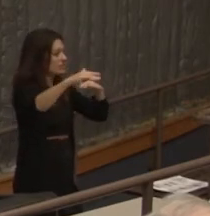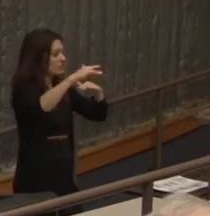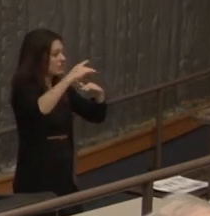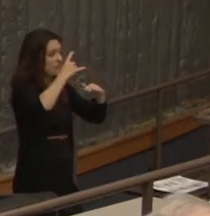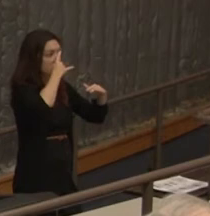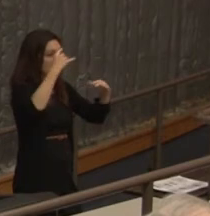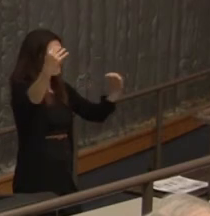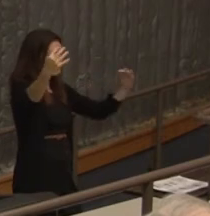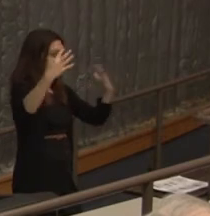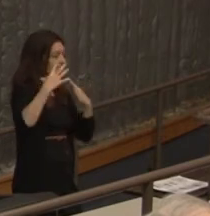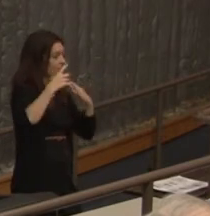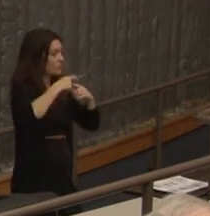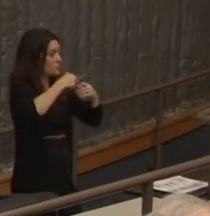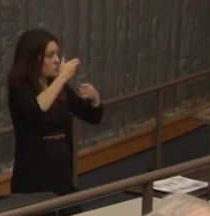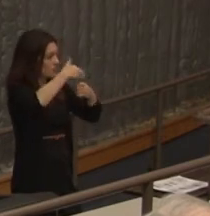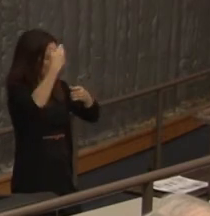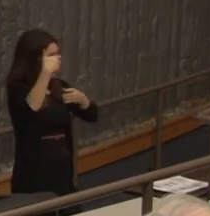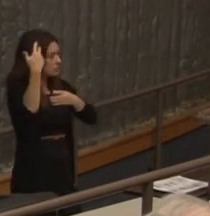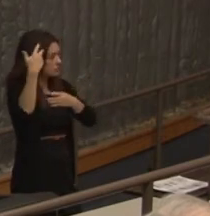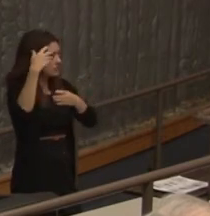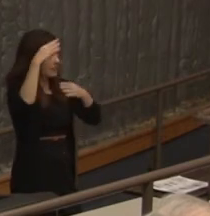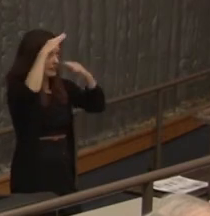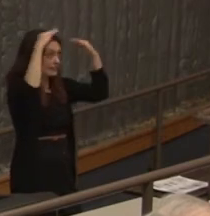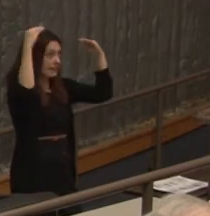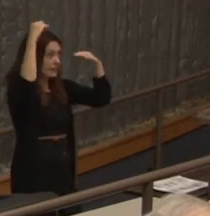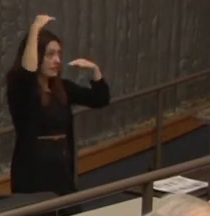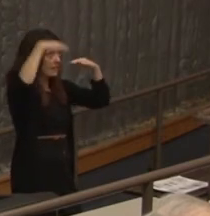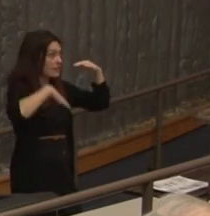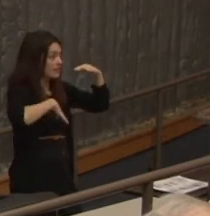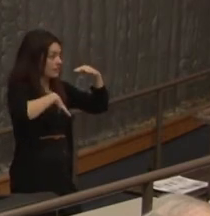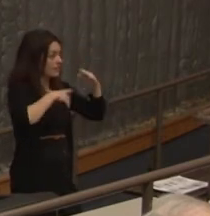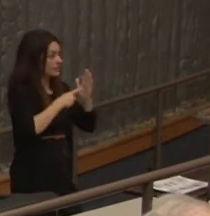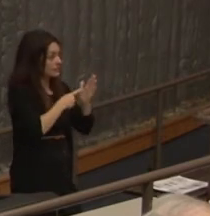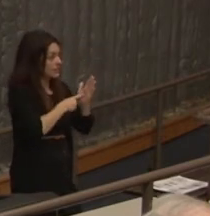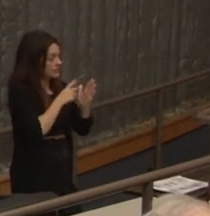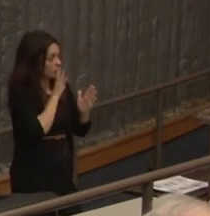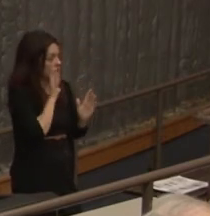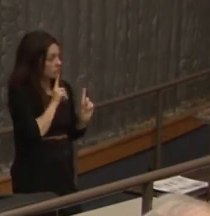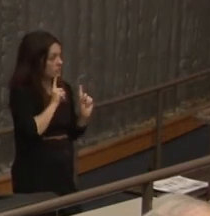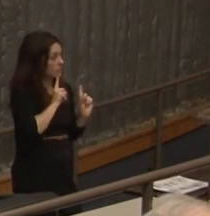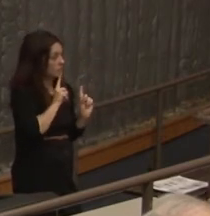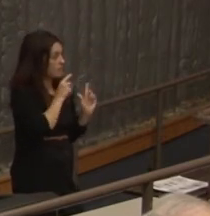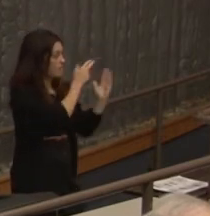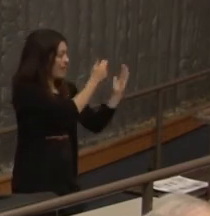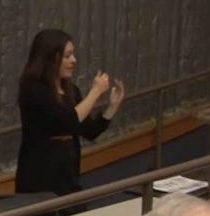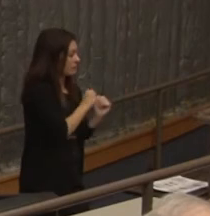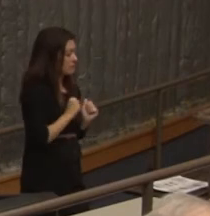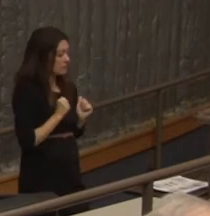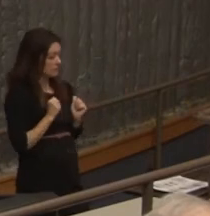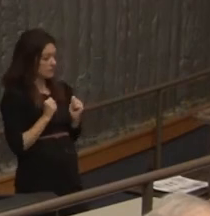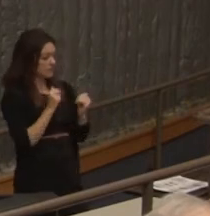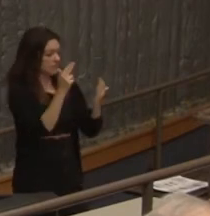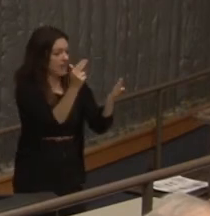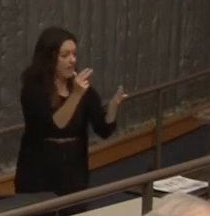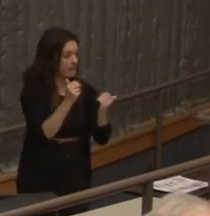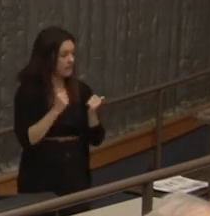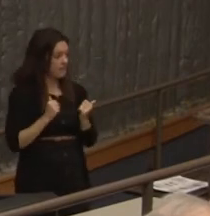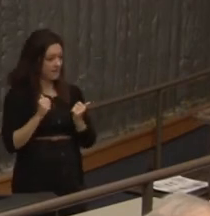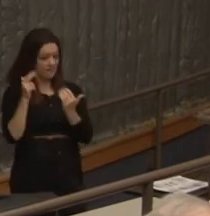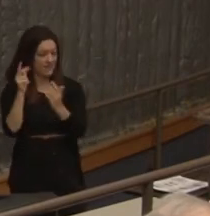light coming in through the ceiling. And sometimes he goes around and does a number of paintings at the same time.